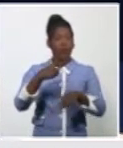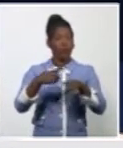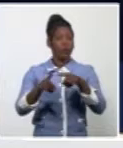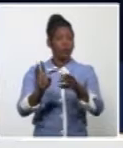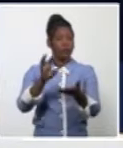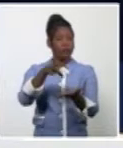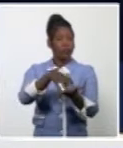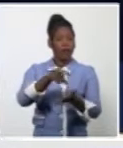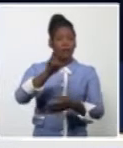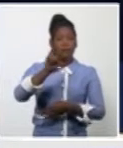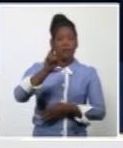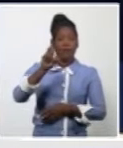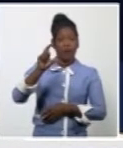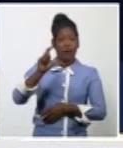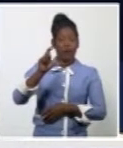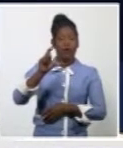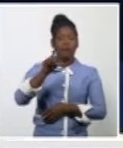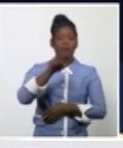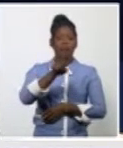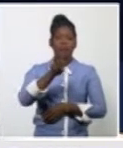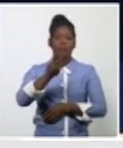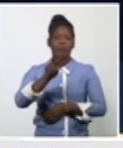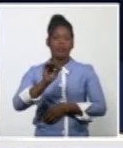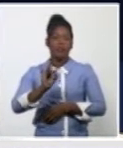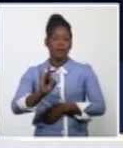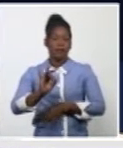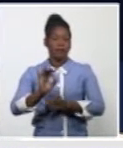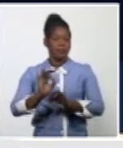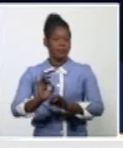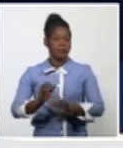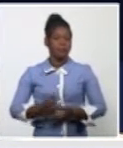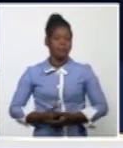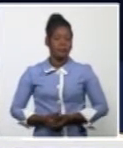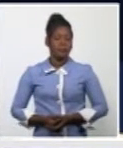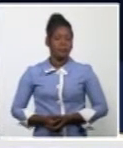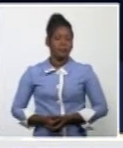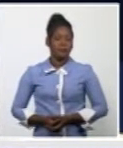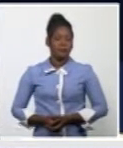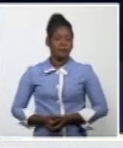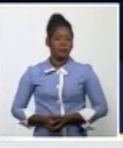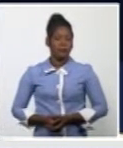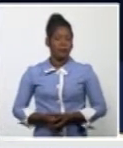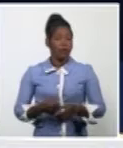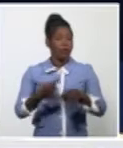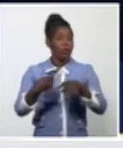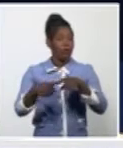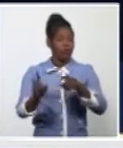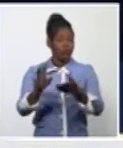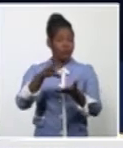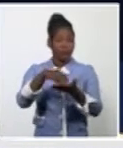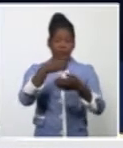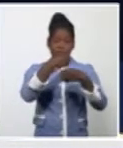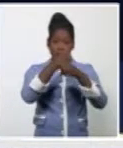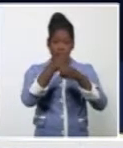the Almejiras Brothers Hospital Laboratory, 132. And in Villa Clara,